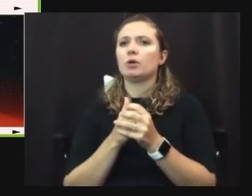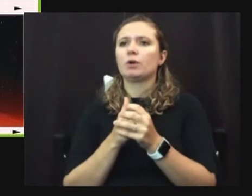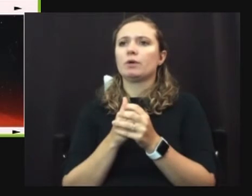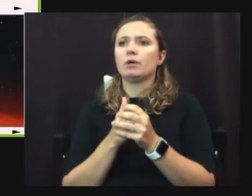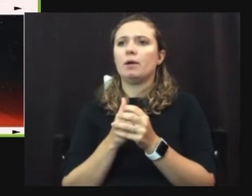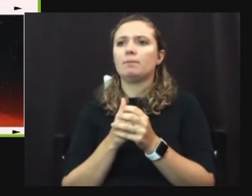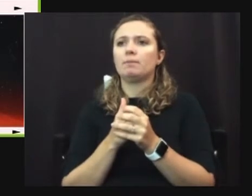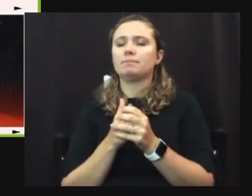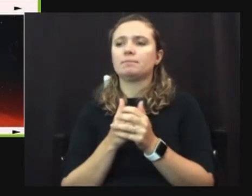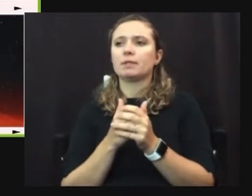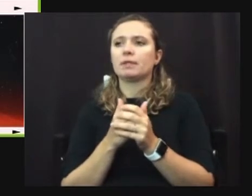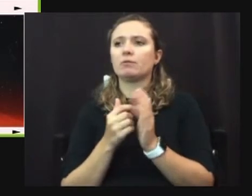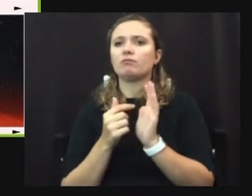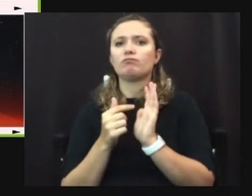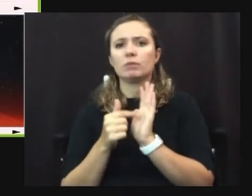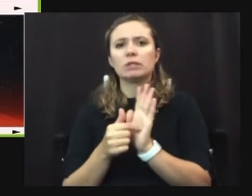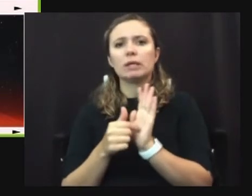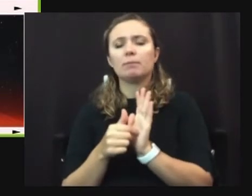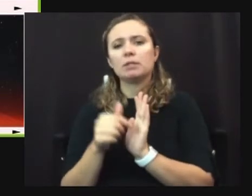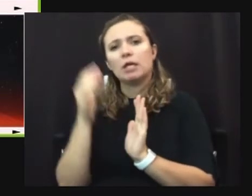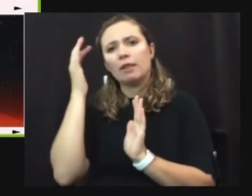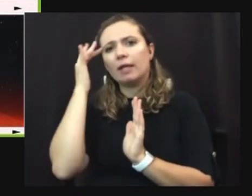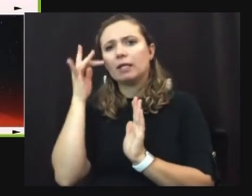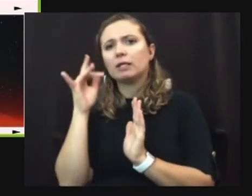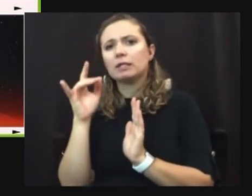too, of how